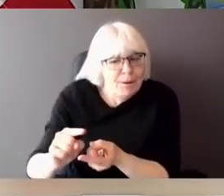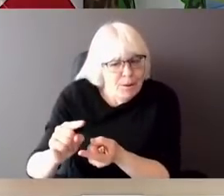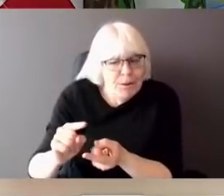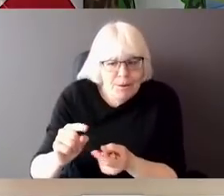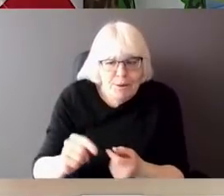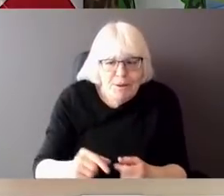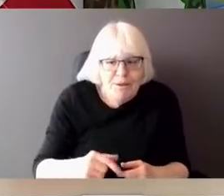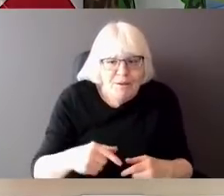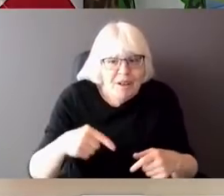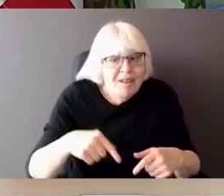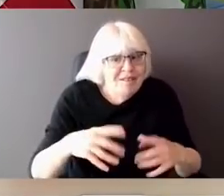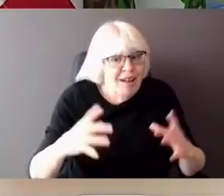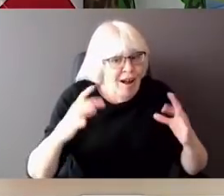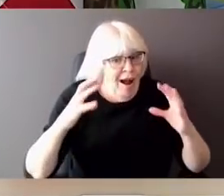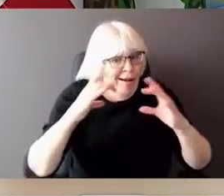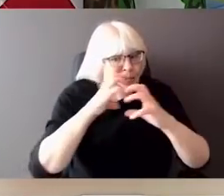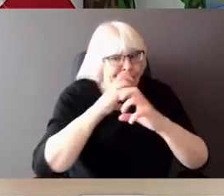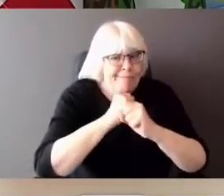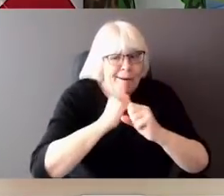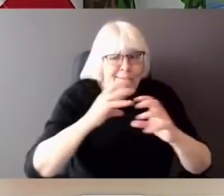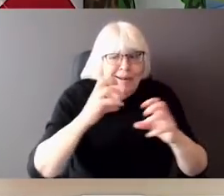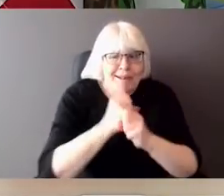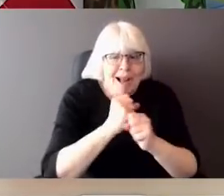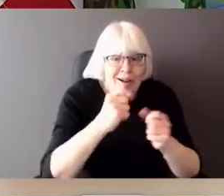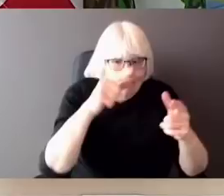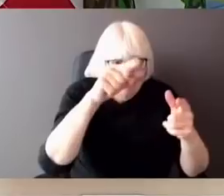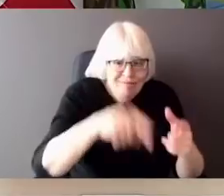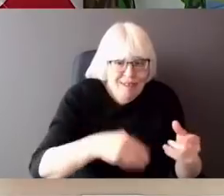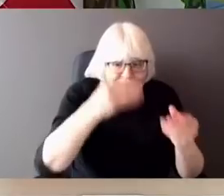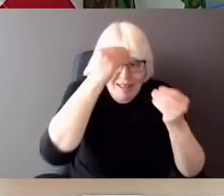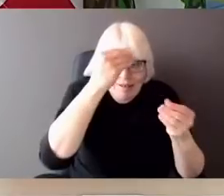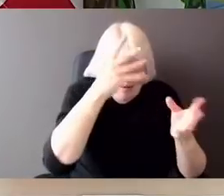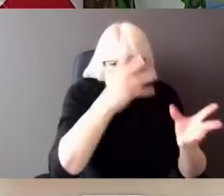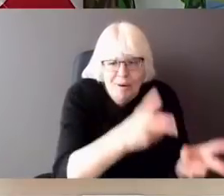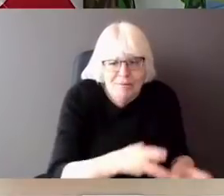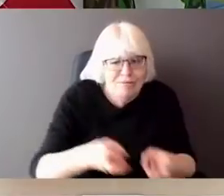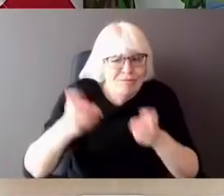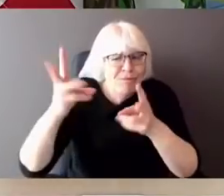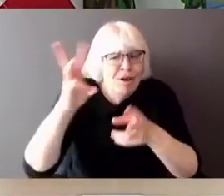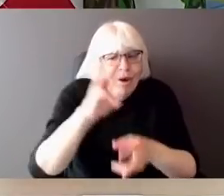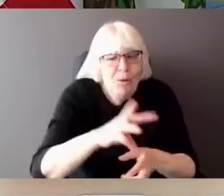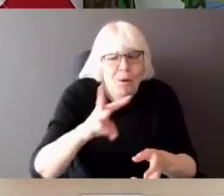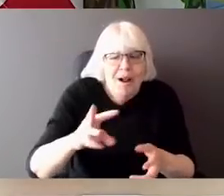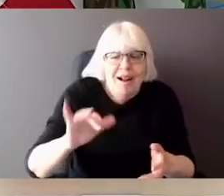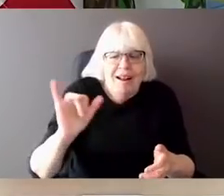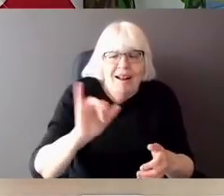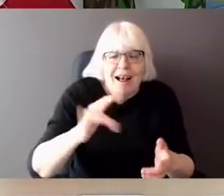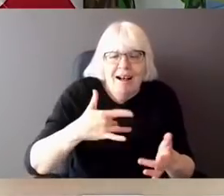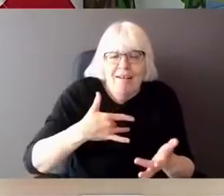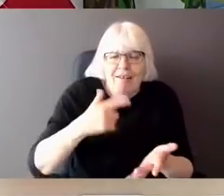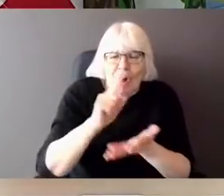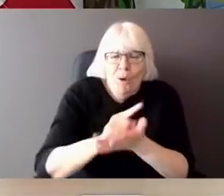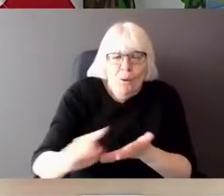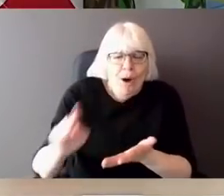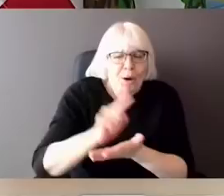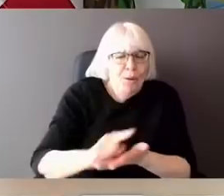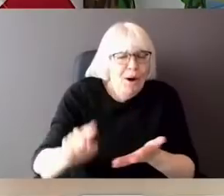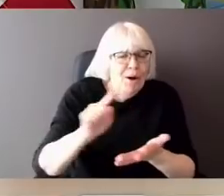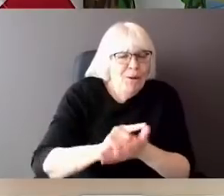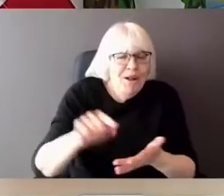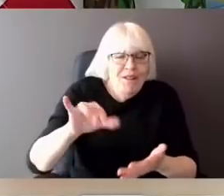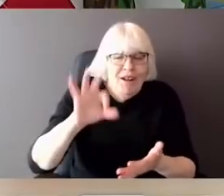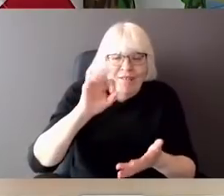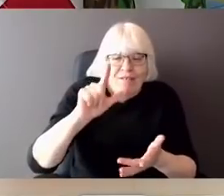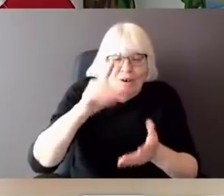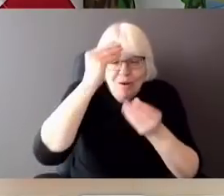will be very similar to our weekly influenza summaries that we do during influenza season. And so that even in our reporting,